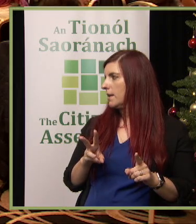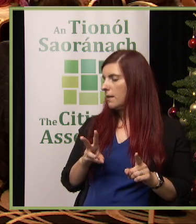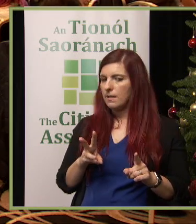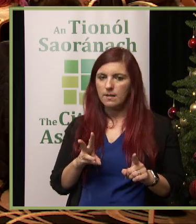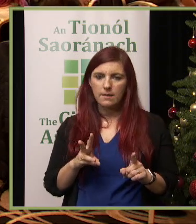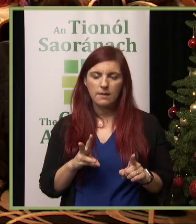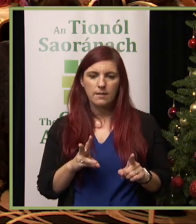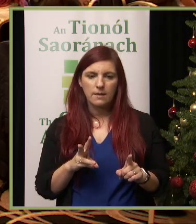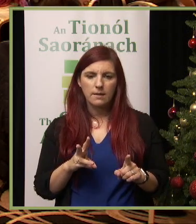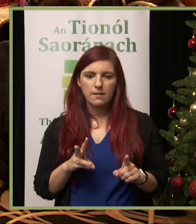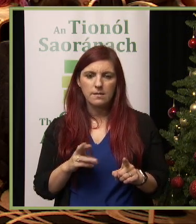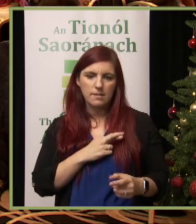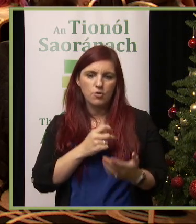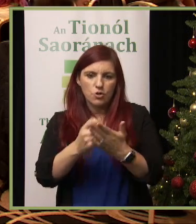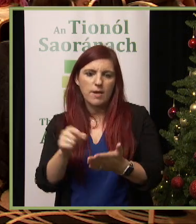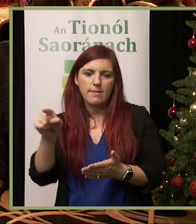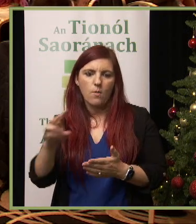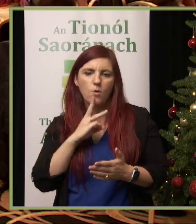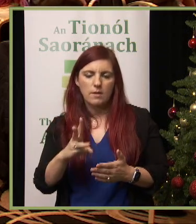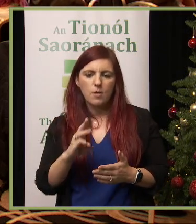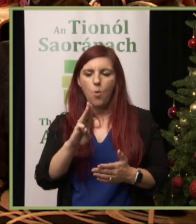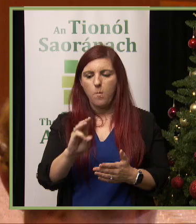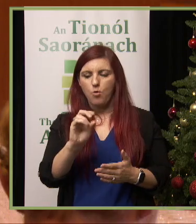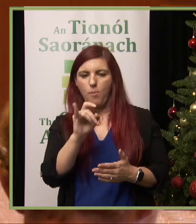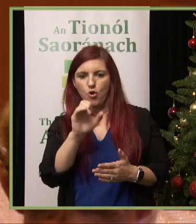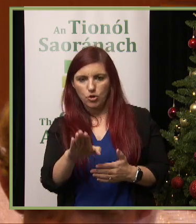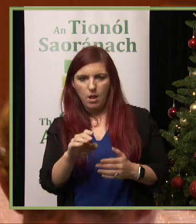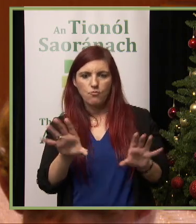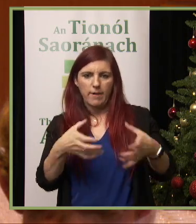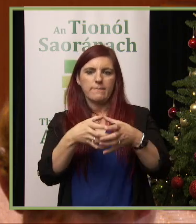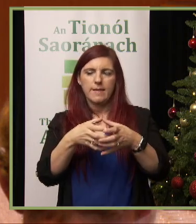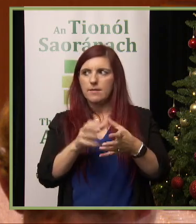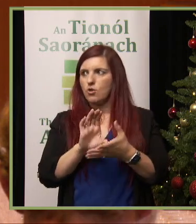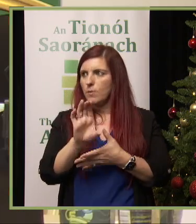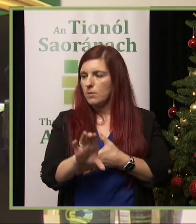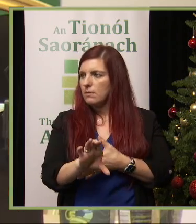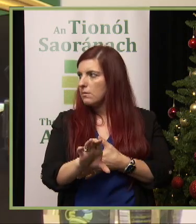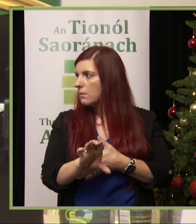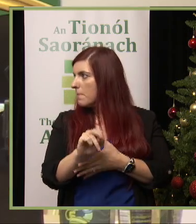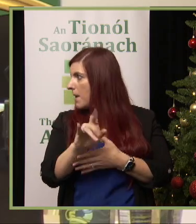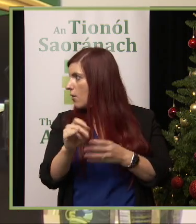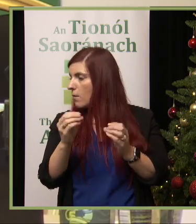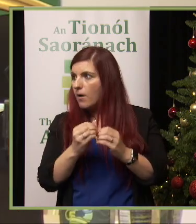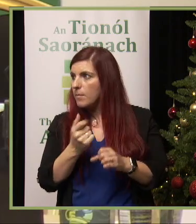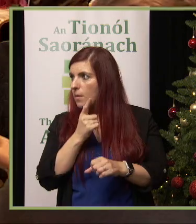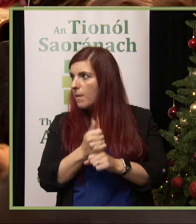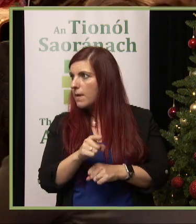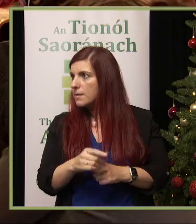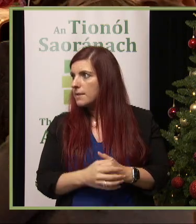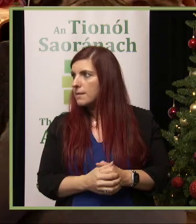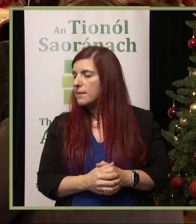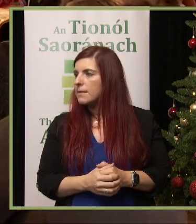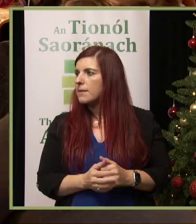I think we're happy to suggest that wording. The proportional ring-fenced contribution. Okay, Mary, you have a comment on that?